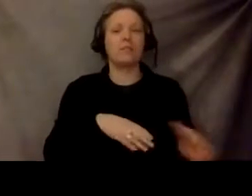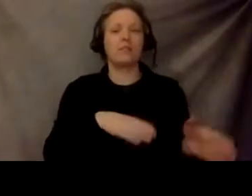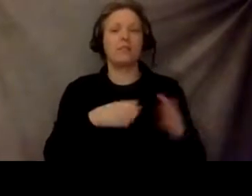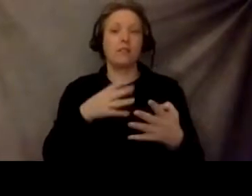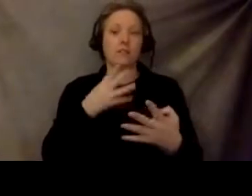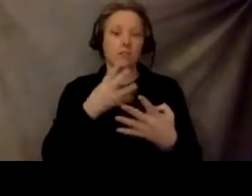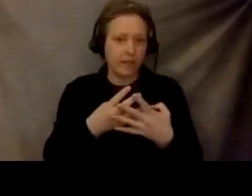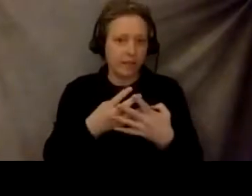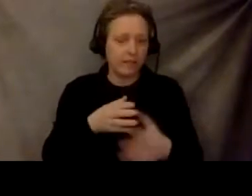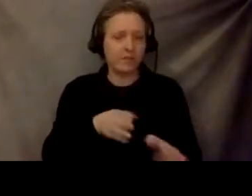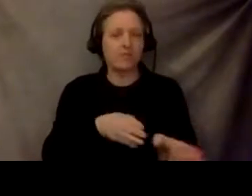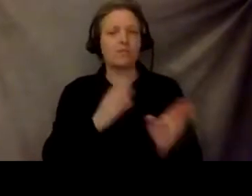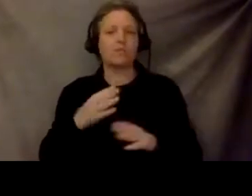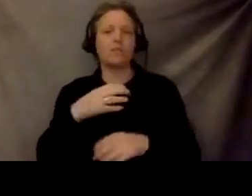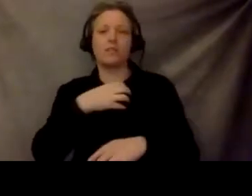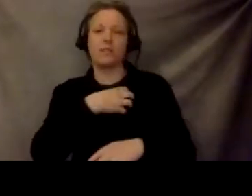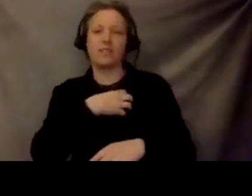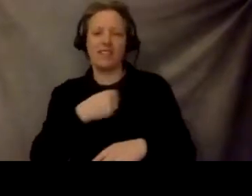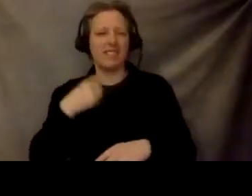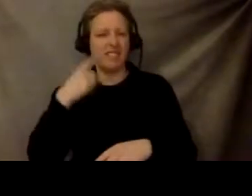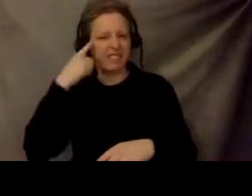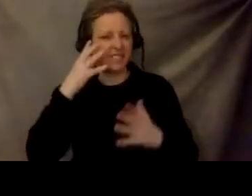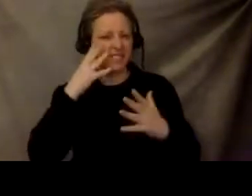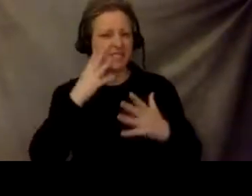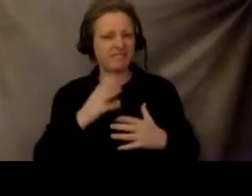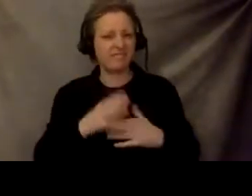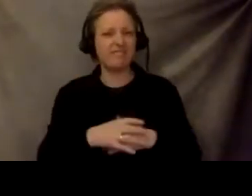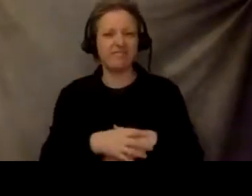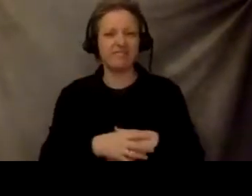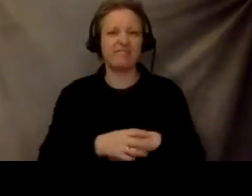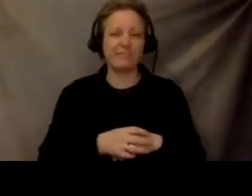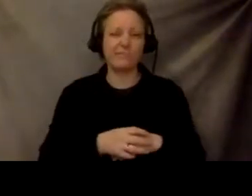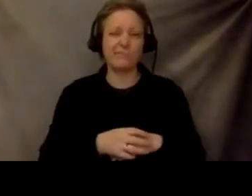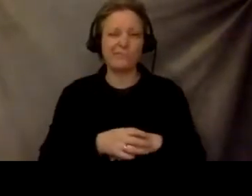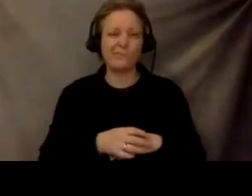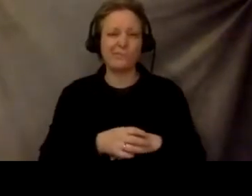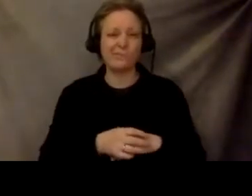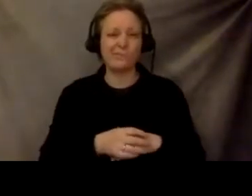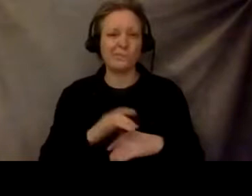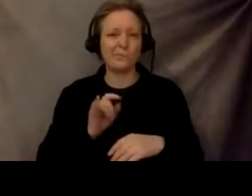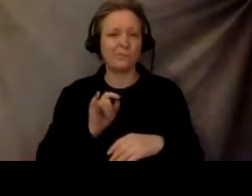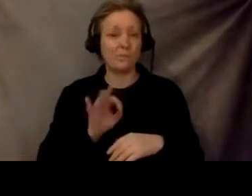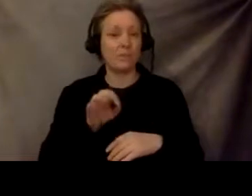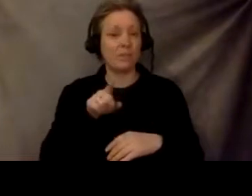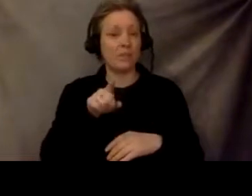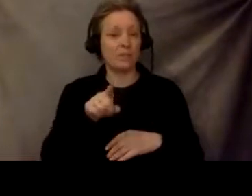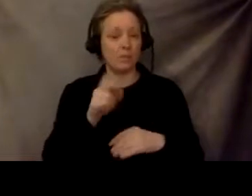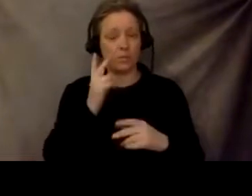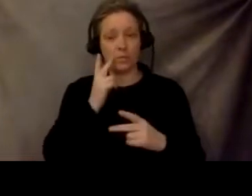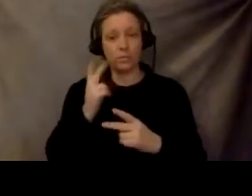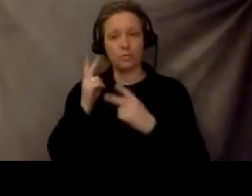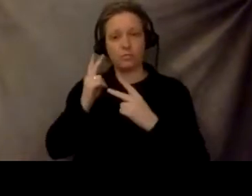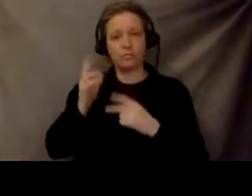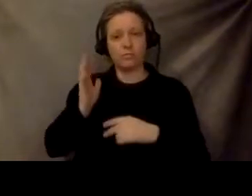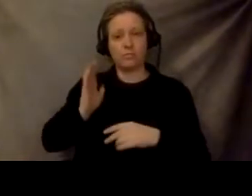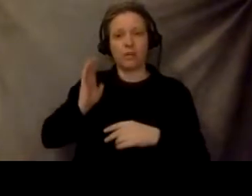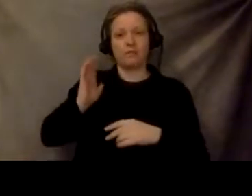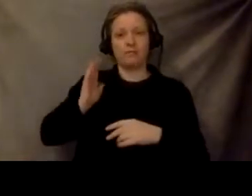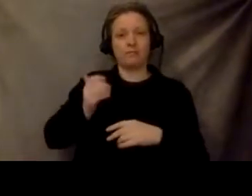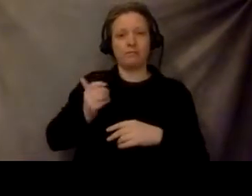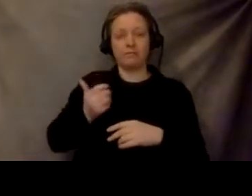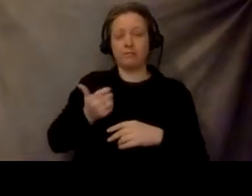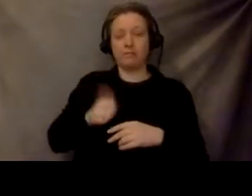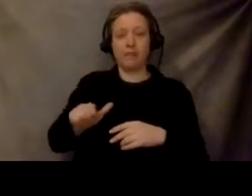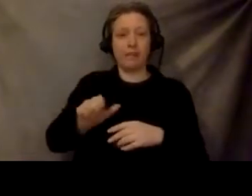That's, I think, unfortunate. I mean, if you go back any length of time, it's a primary service. I mean, if